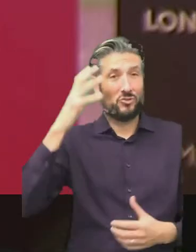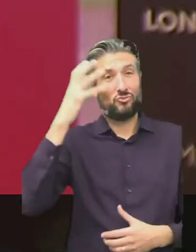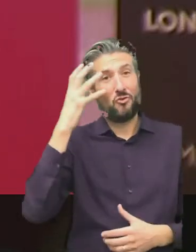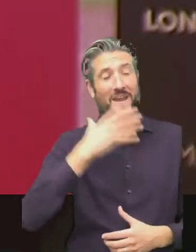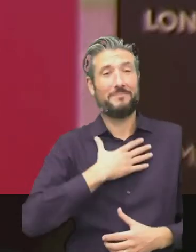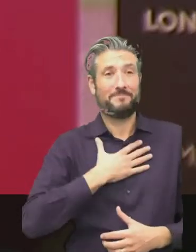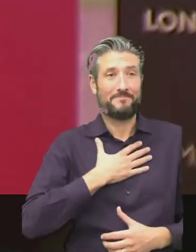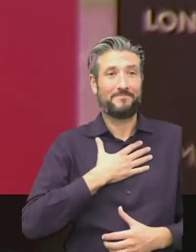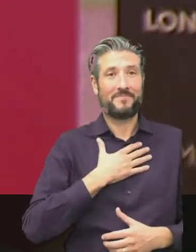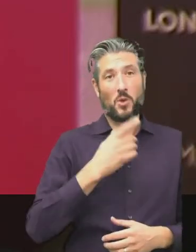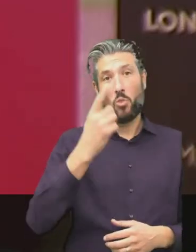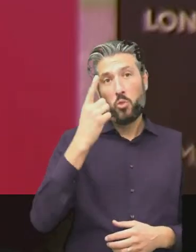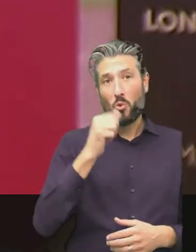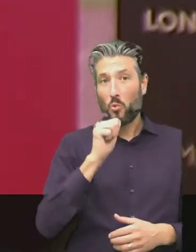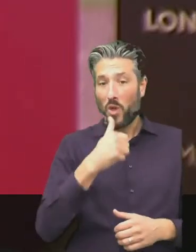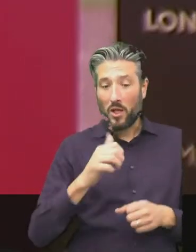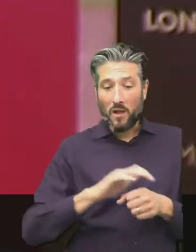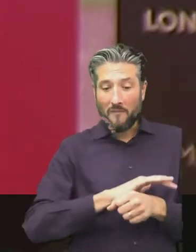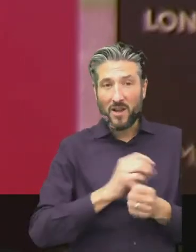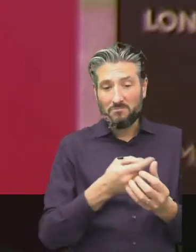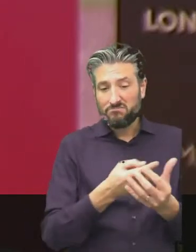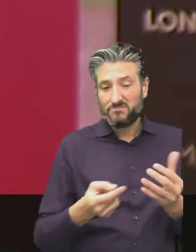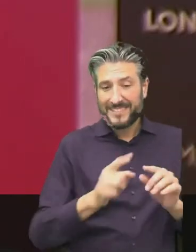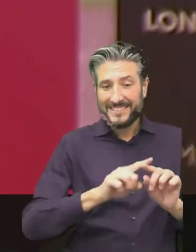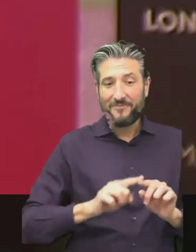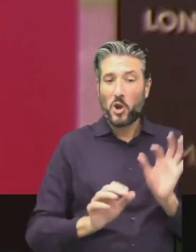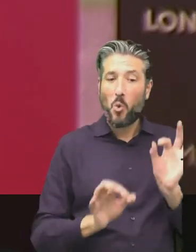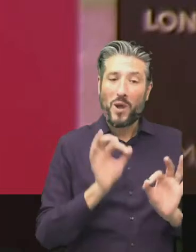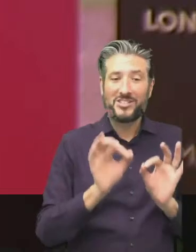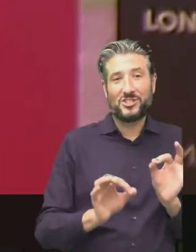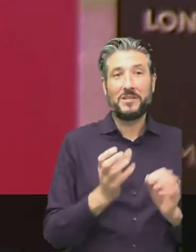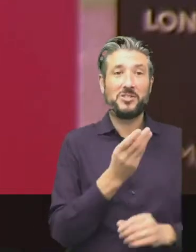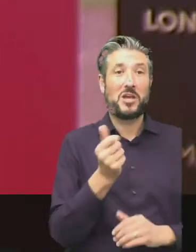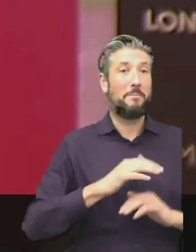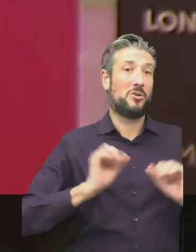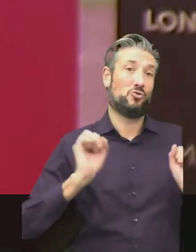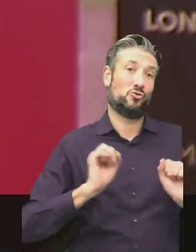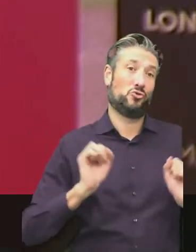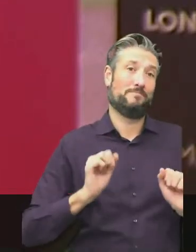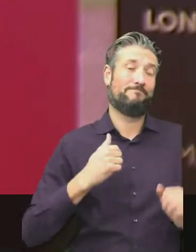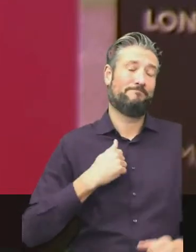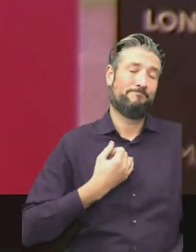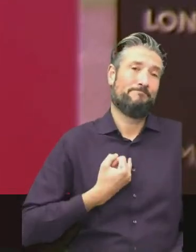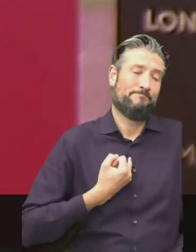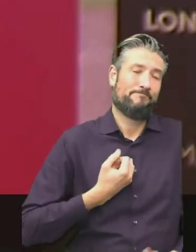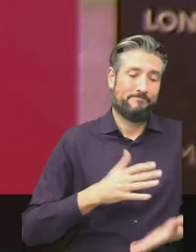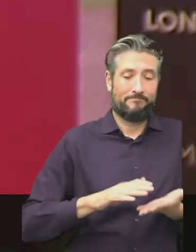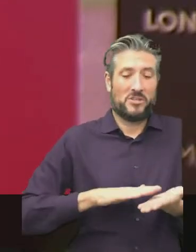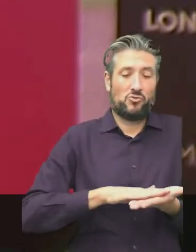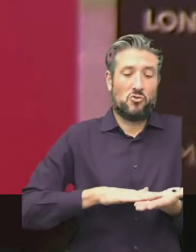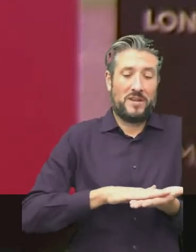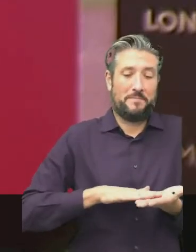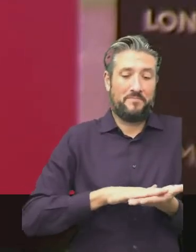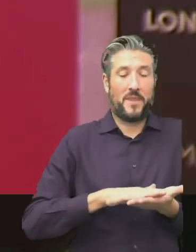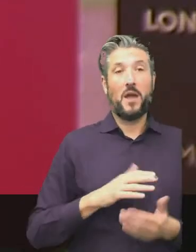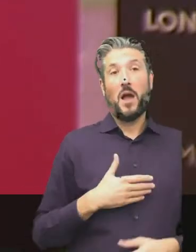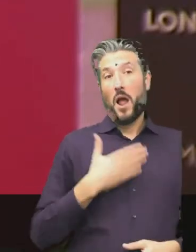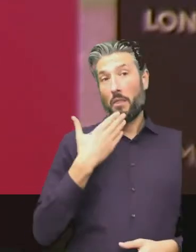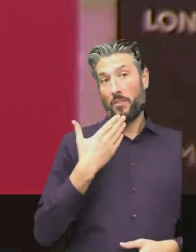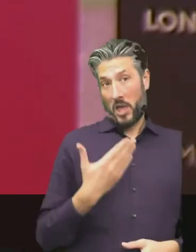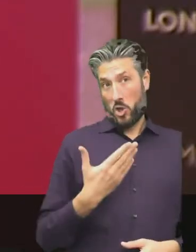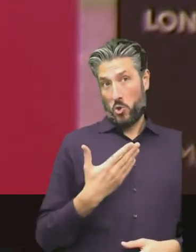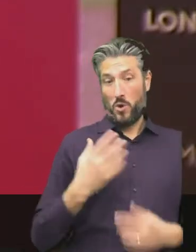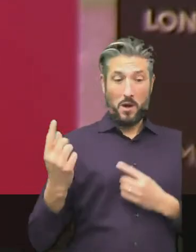to all of your questions that we wanted to. May I thank everyone for attending and